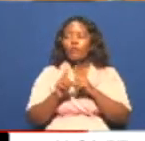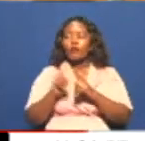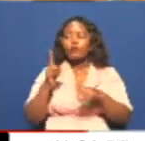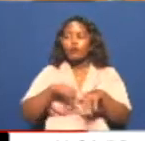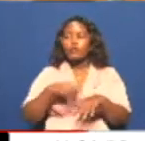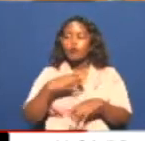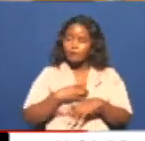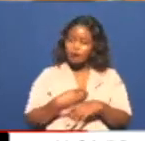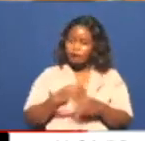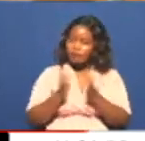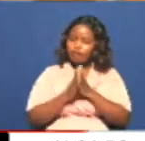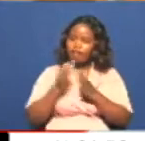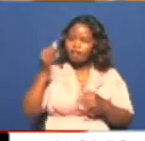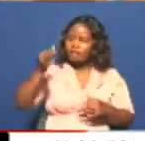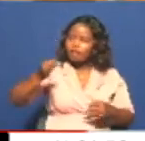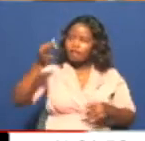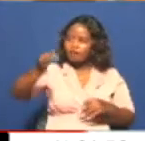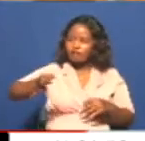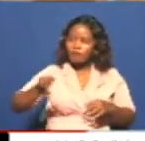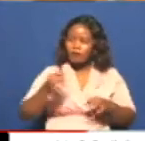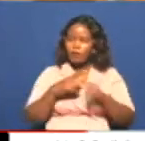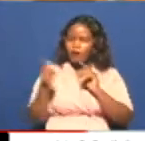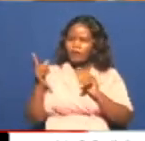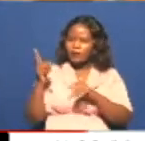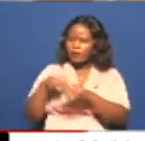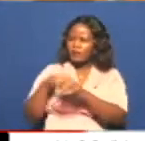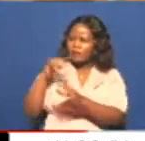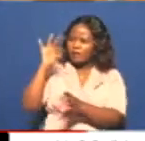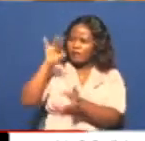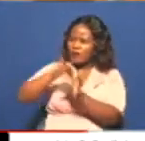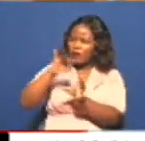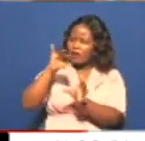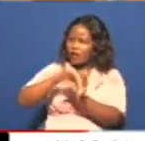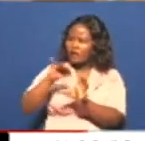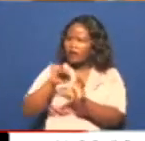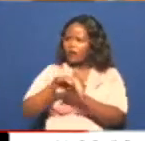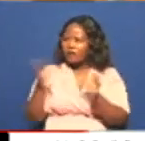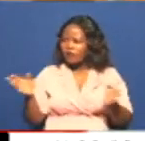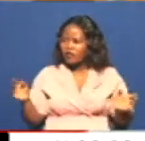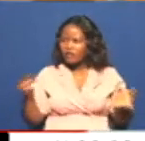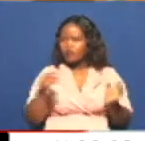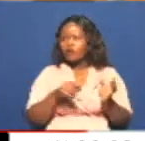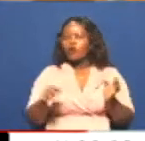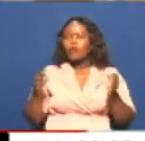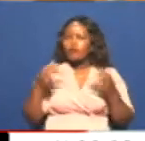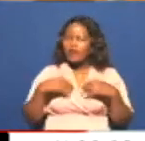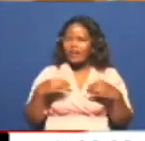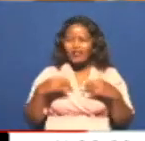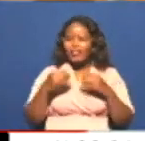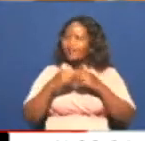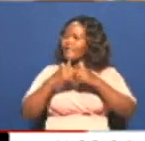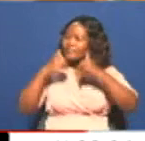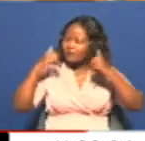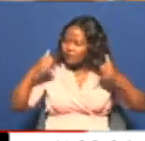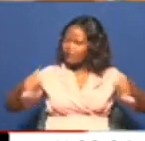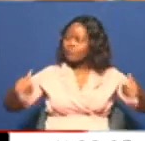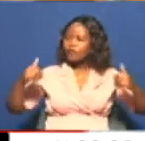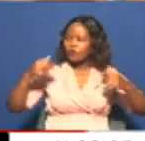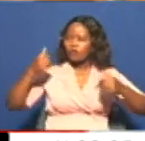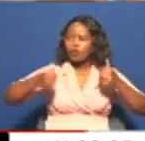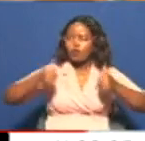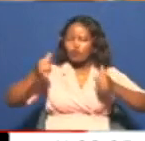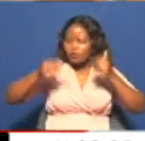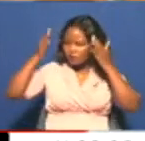MPs. But when they were voting, we saw a sharp division that is based on the